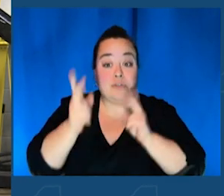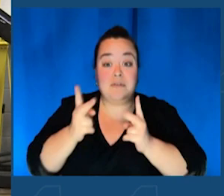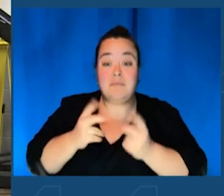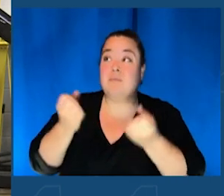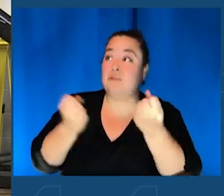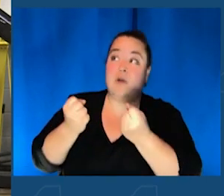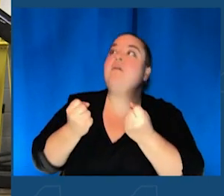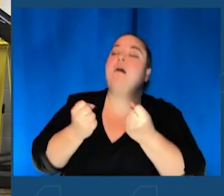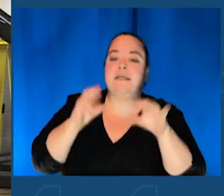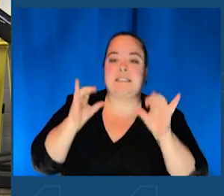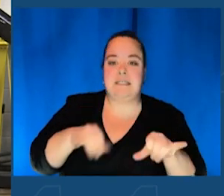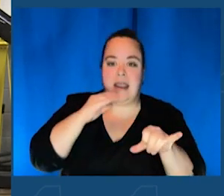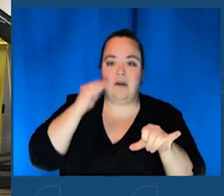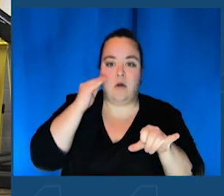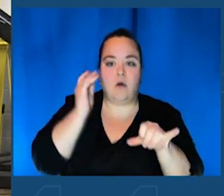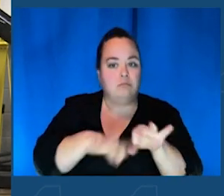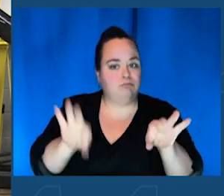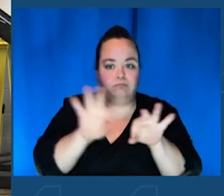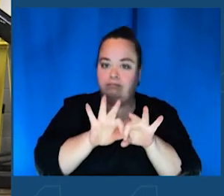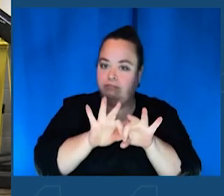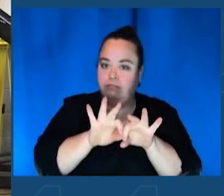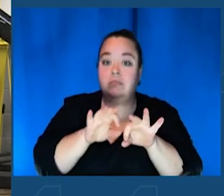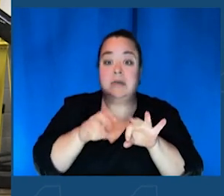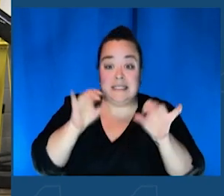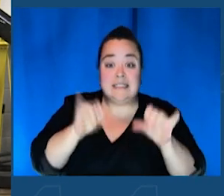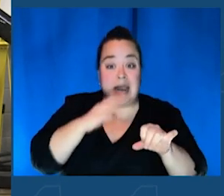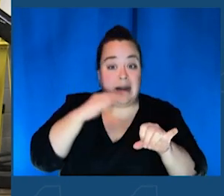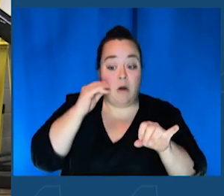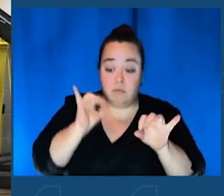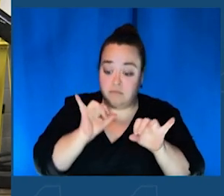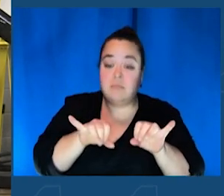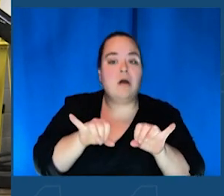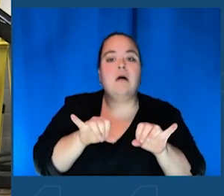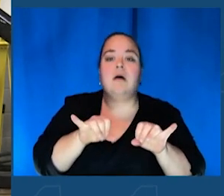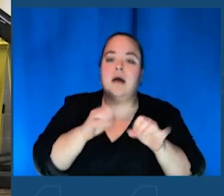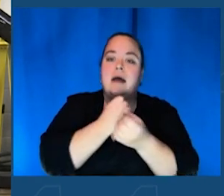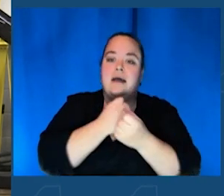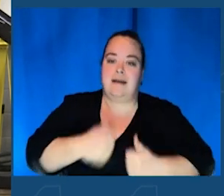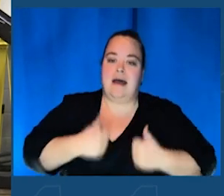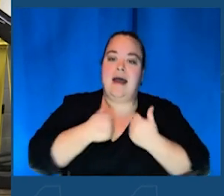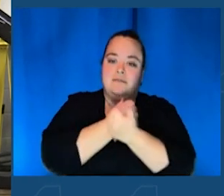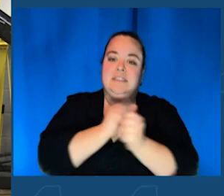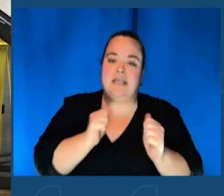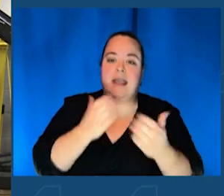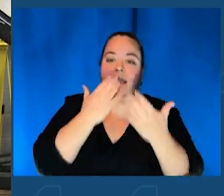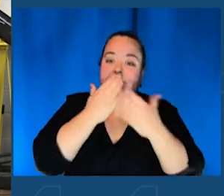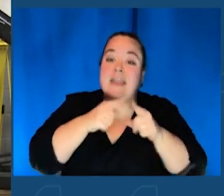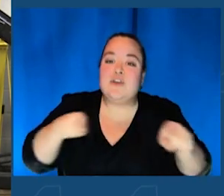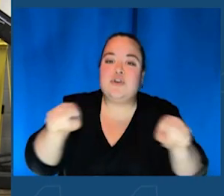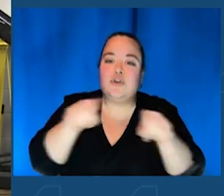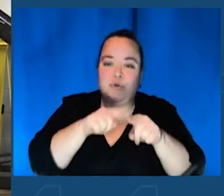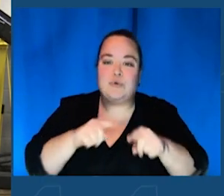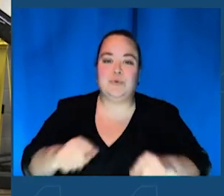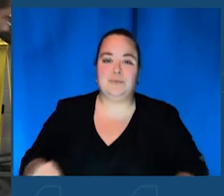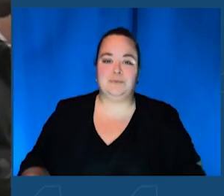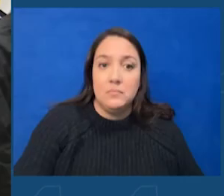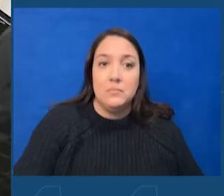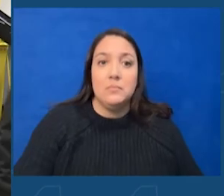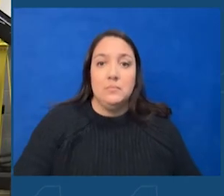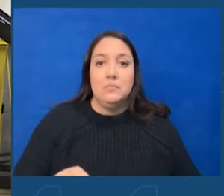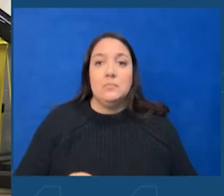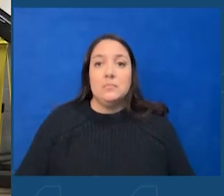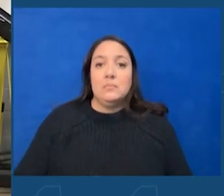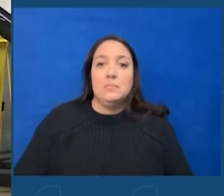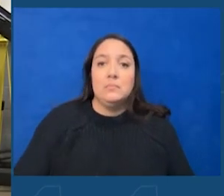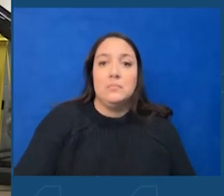that's the key. By them staying home, I believe lives have been saved. So thank you to all of you. Thank you. I'll